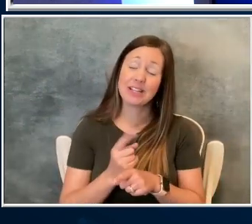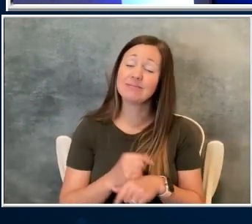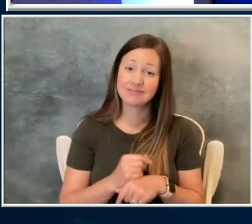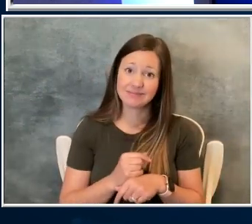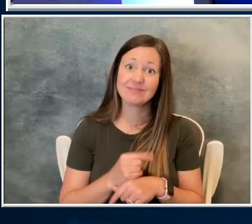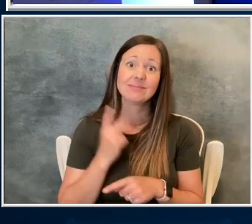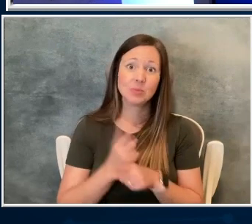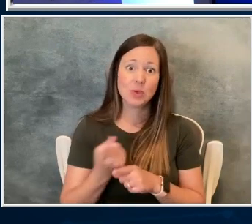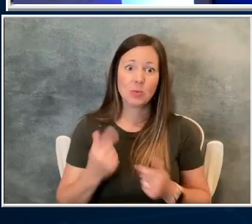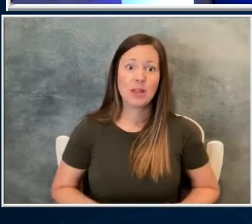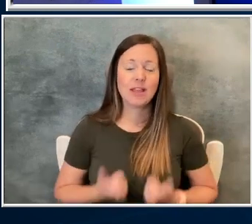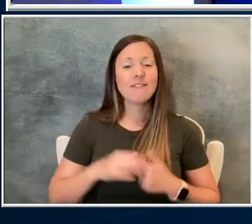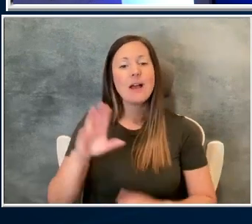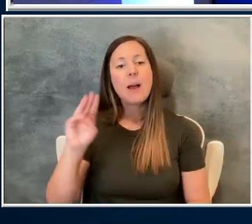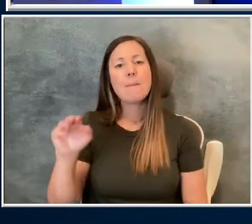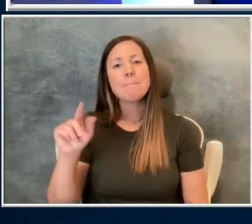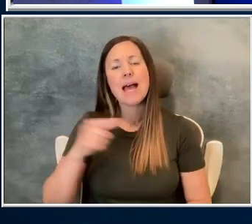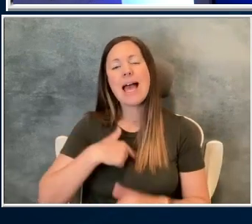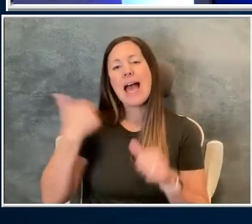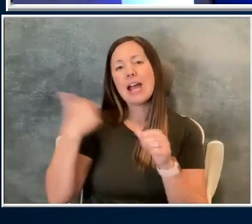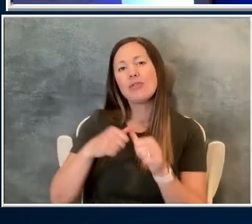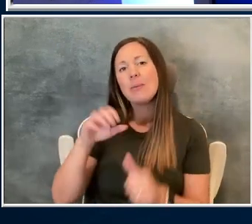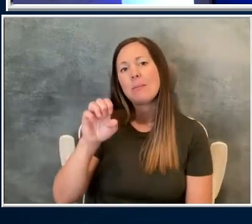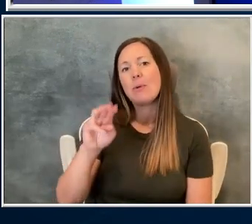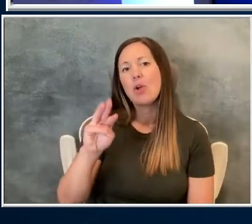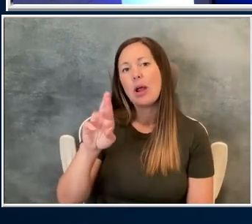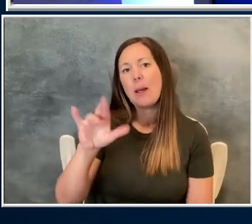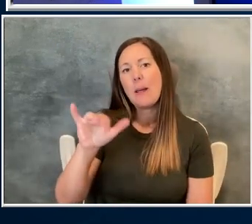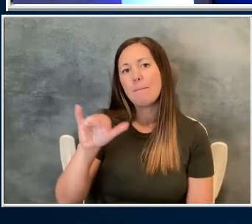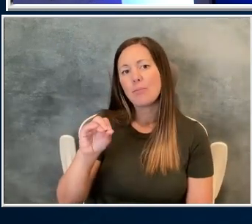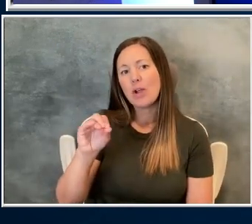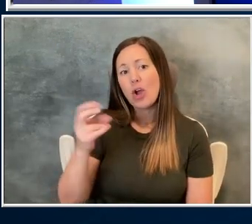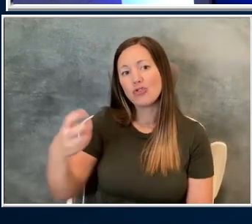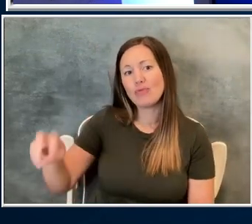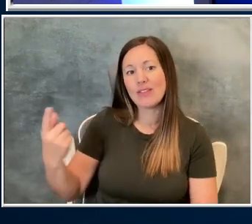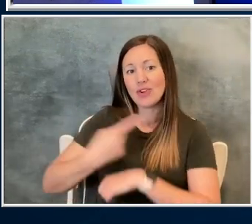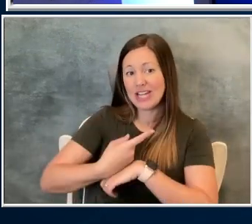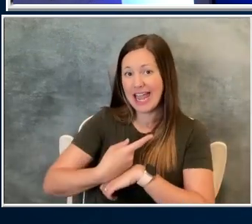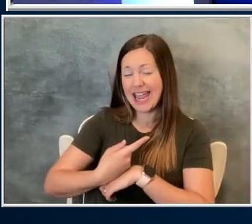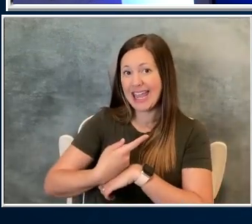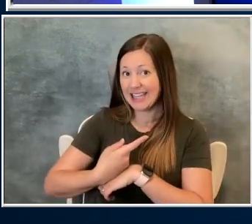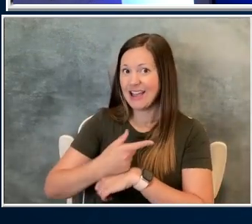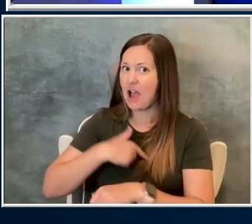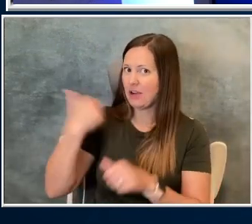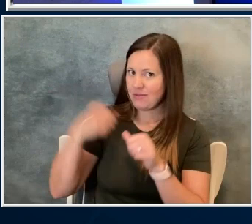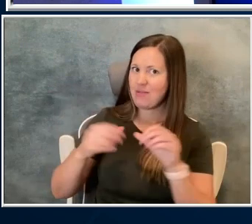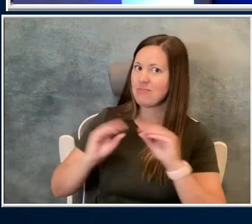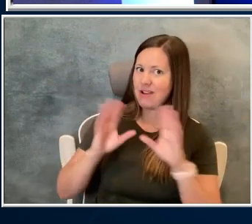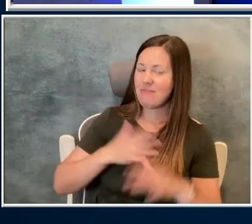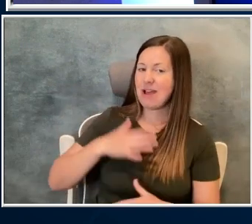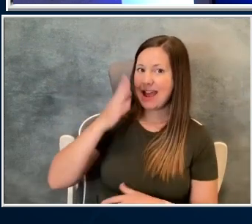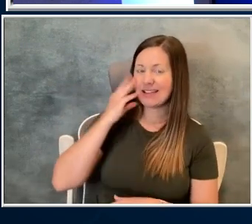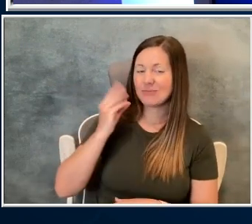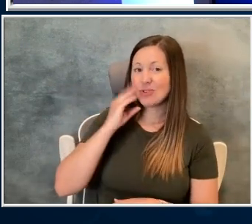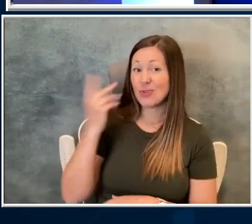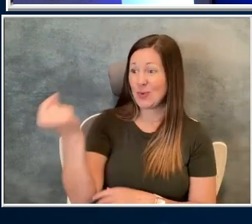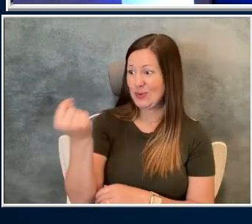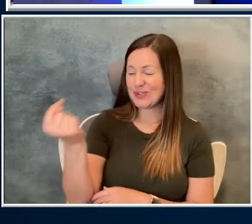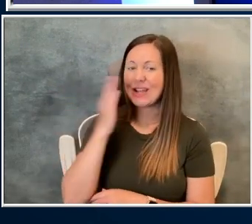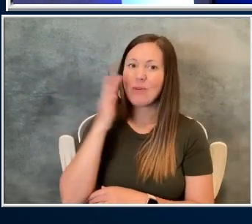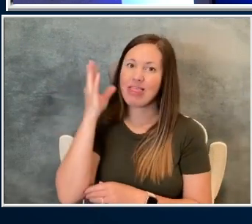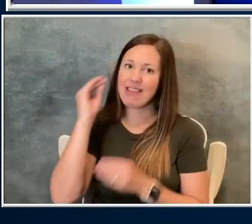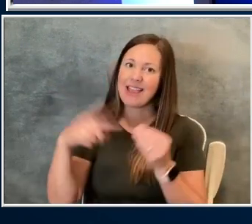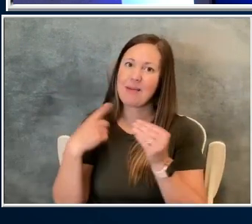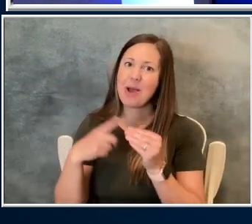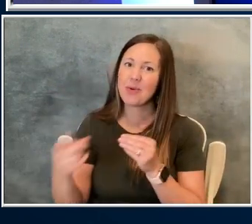remember embryo transfer day very, very well. So Tuesday I will be thinking of you and Taylor. And like I said, we will be waiting for the update. We